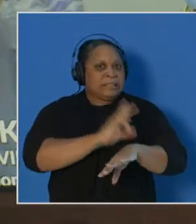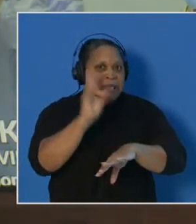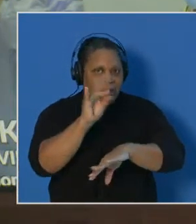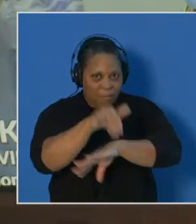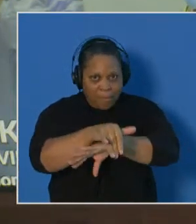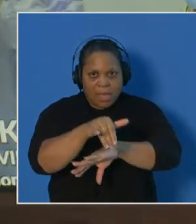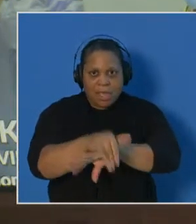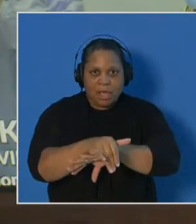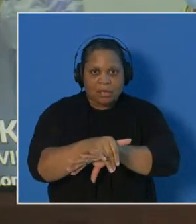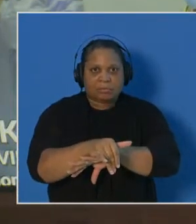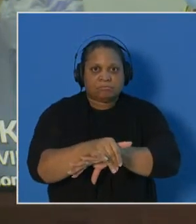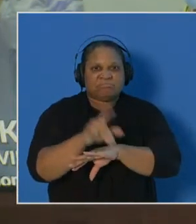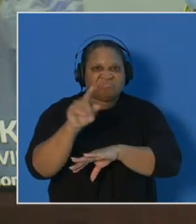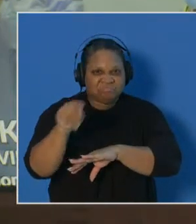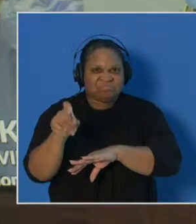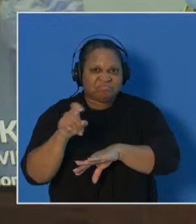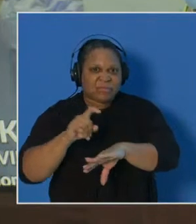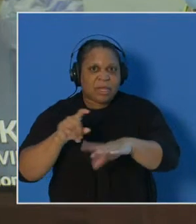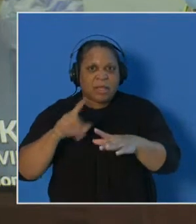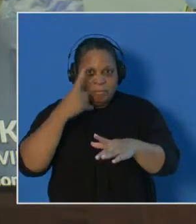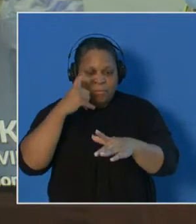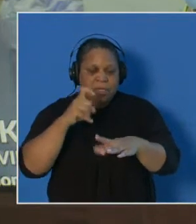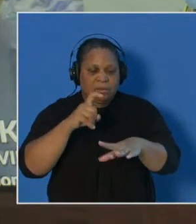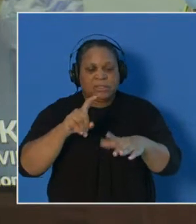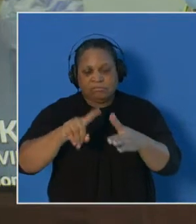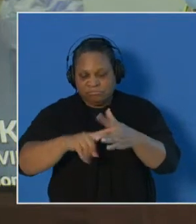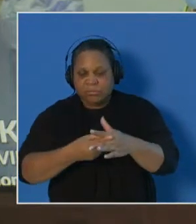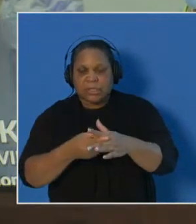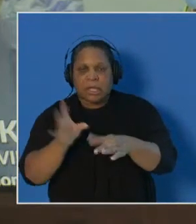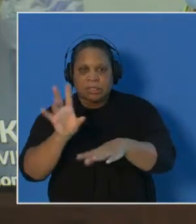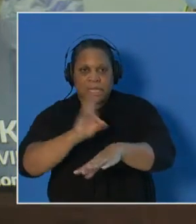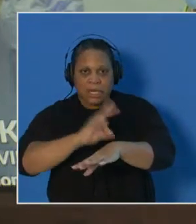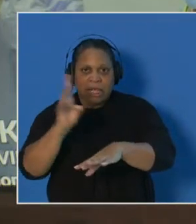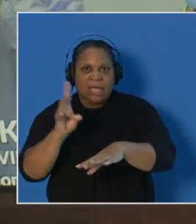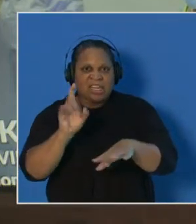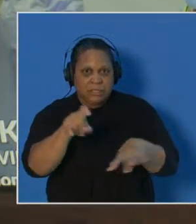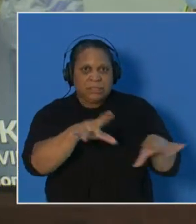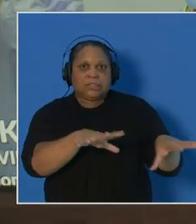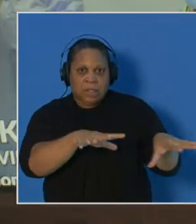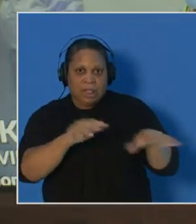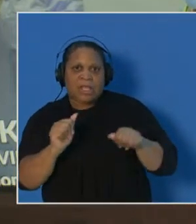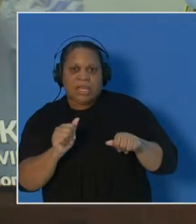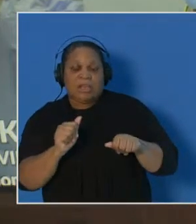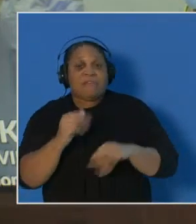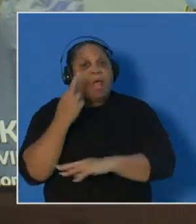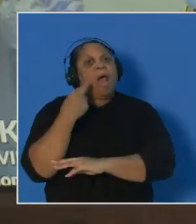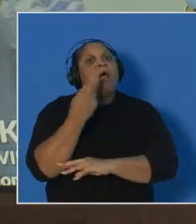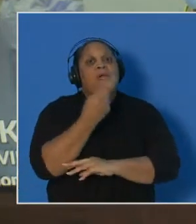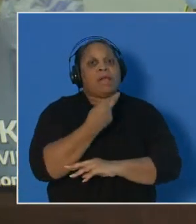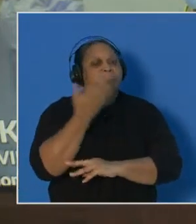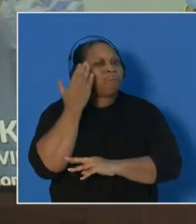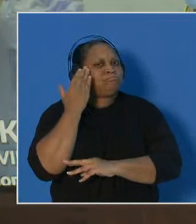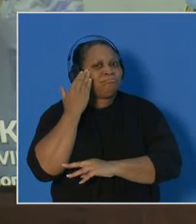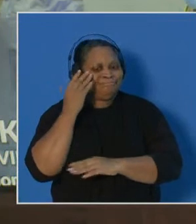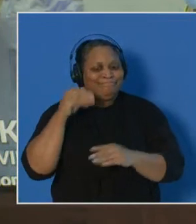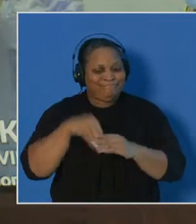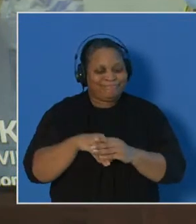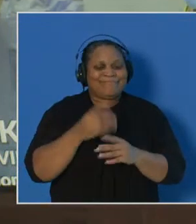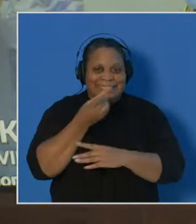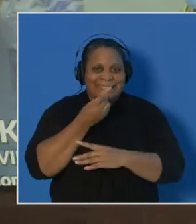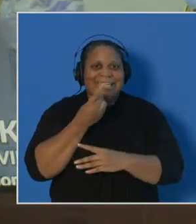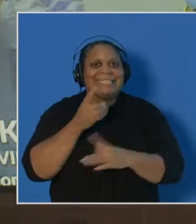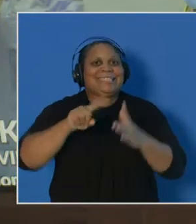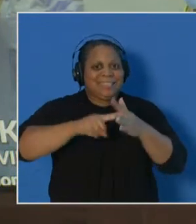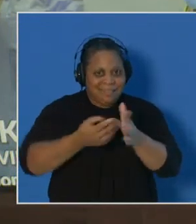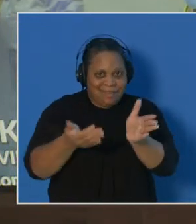p.m. This is enforceable at 8 p.m. Regarding our restaurants, as you are aware, indoor dining has